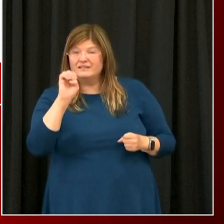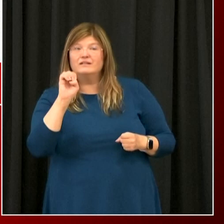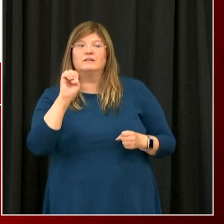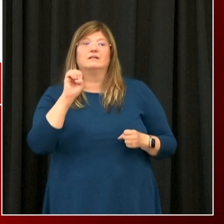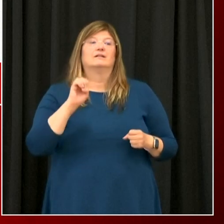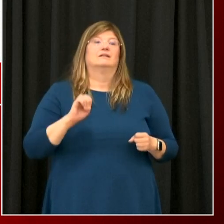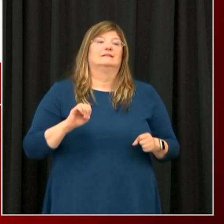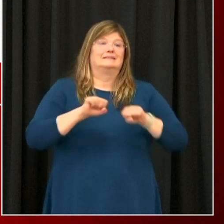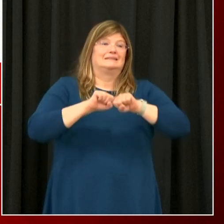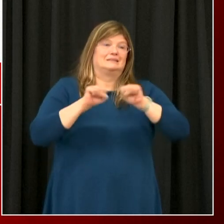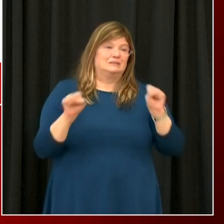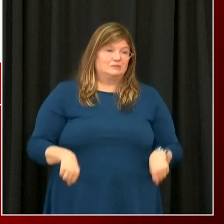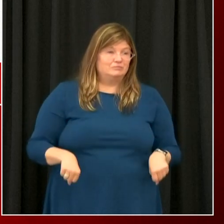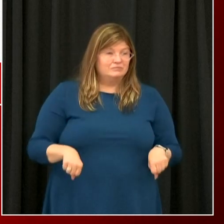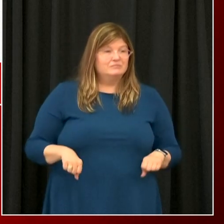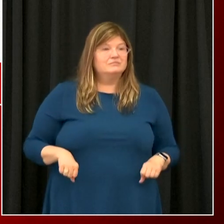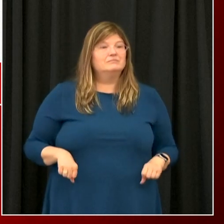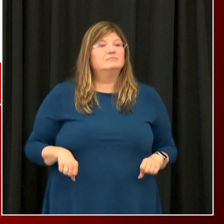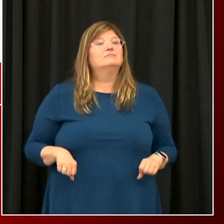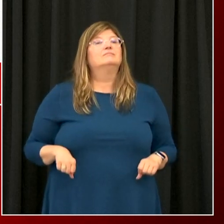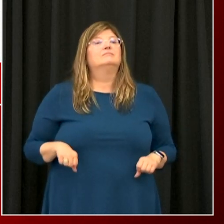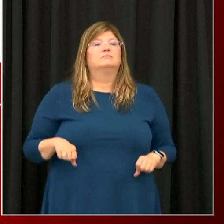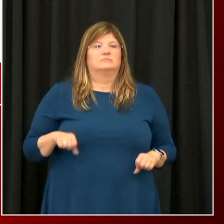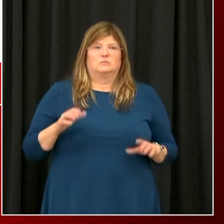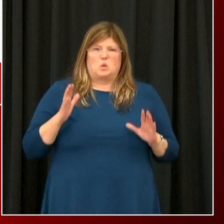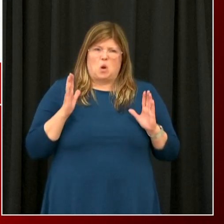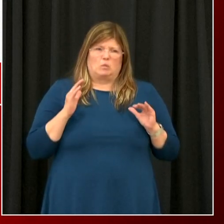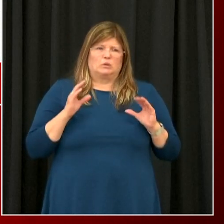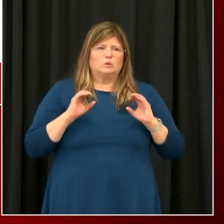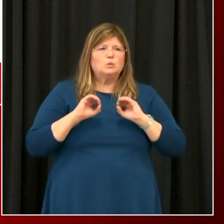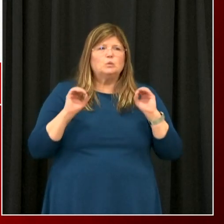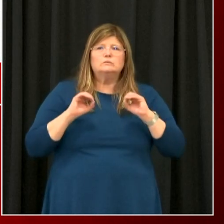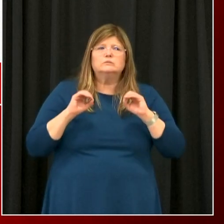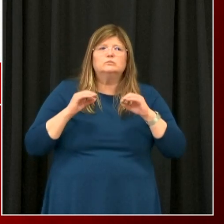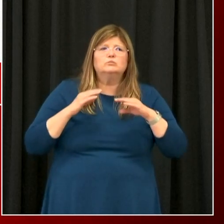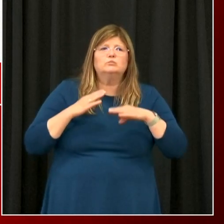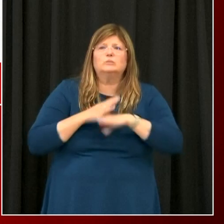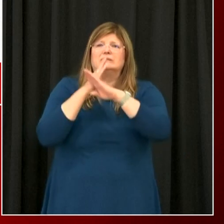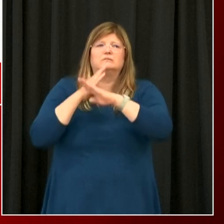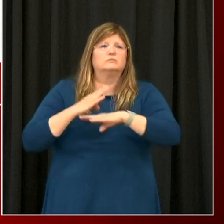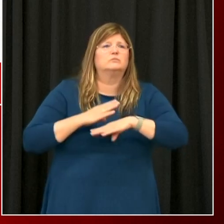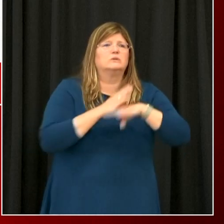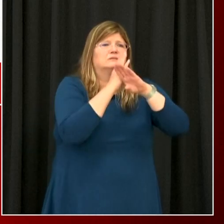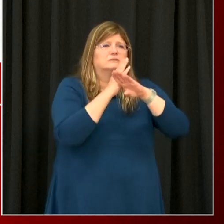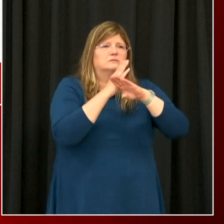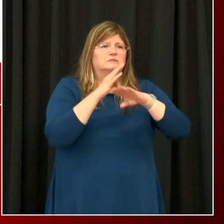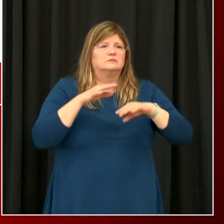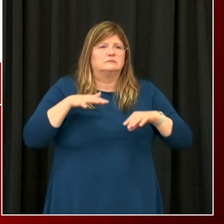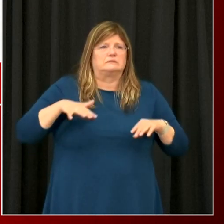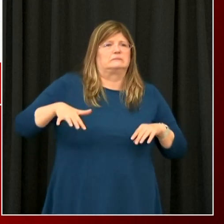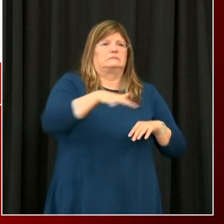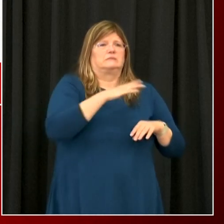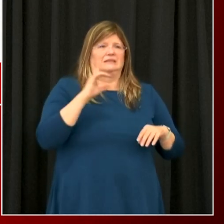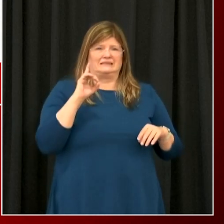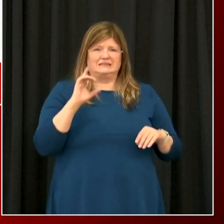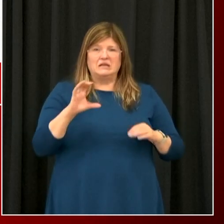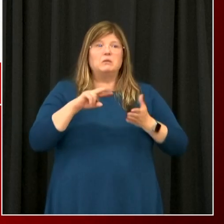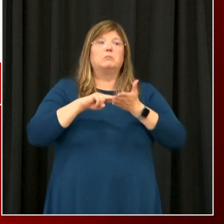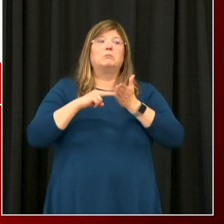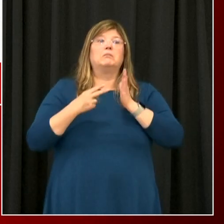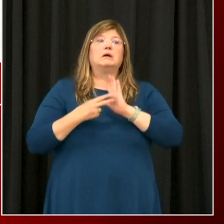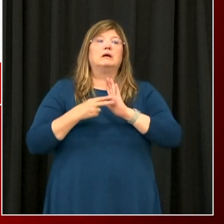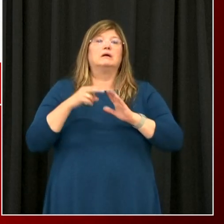to have no crisis care in the district. So having our health system capacity be less than